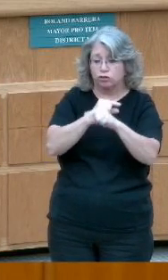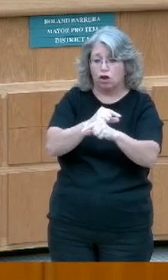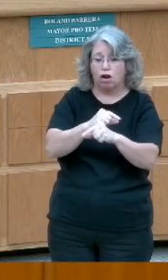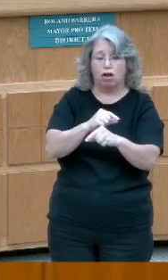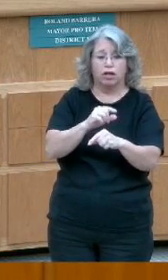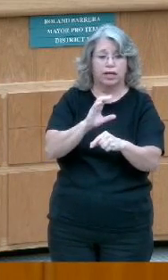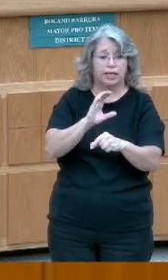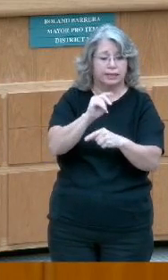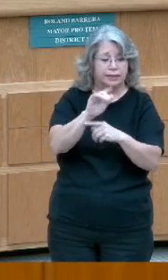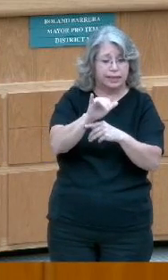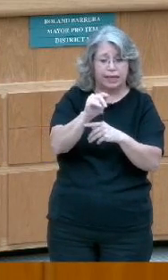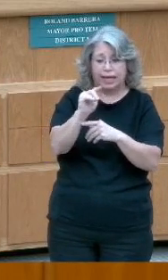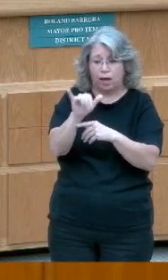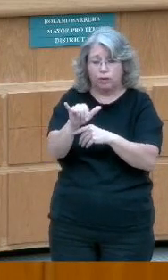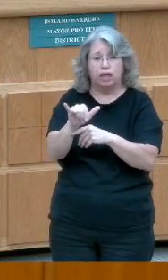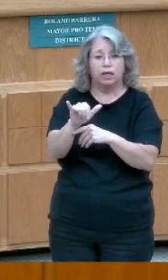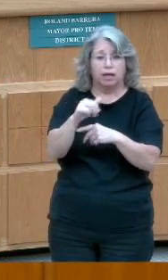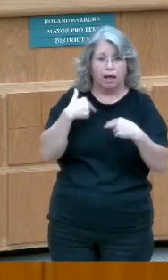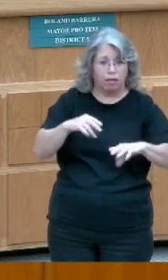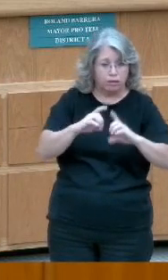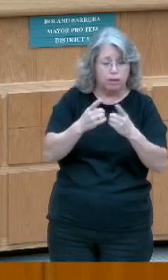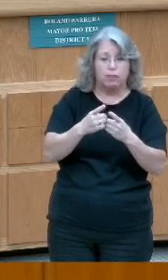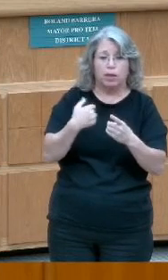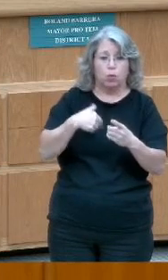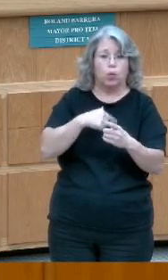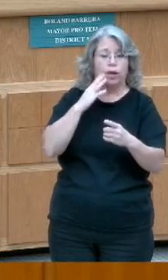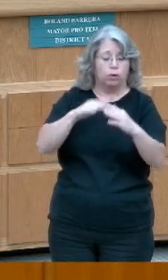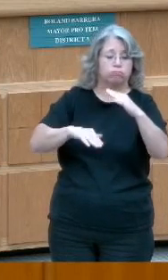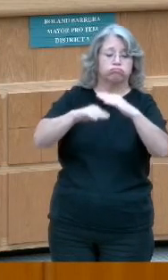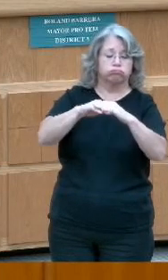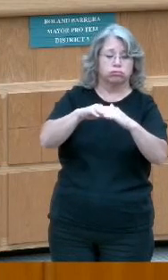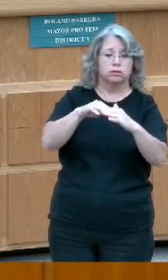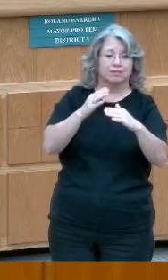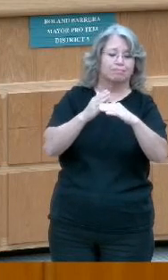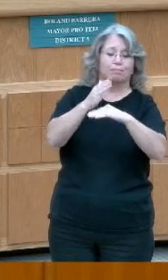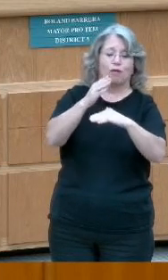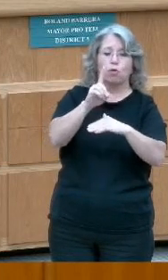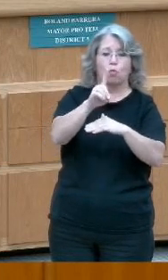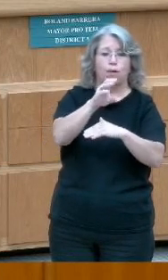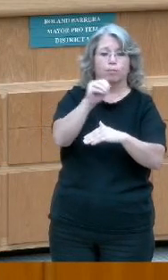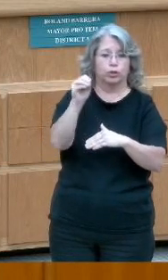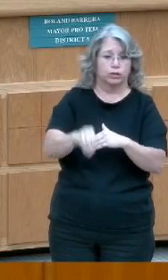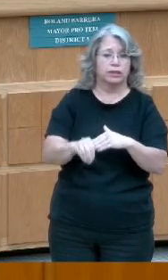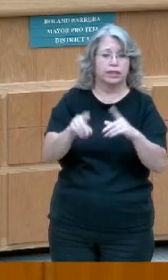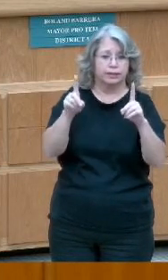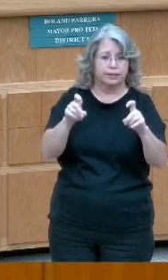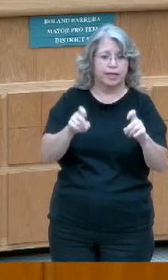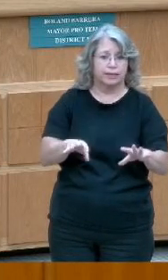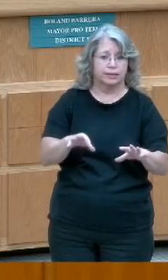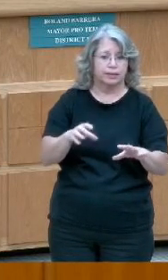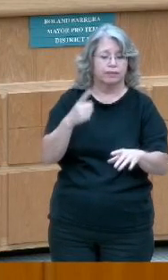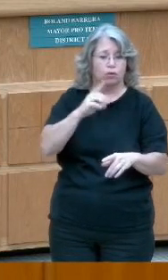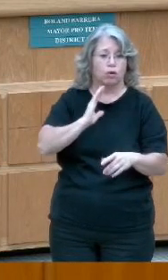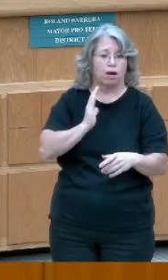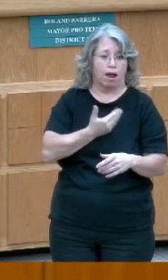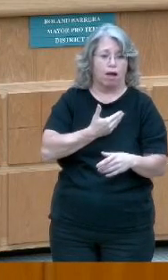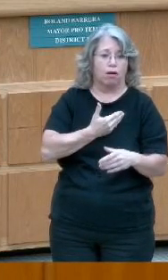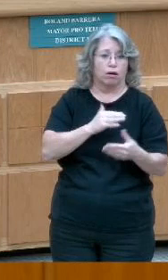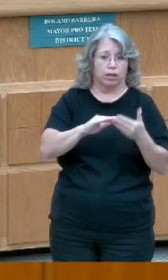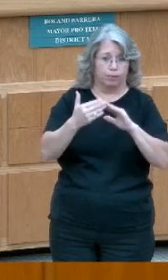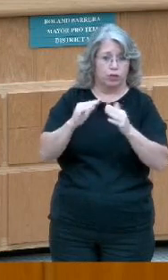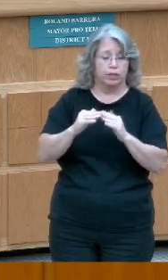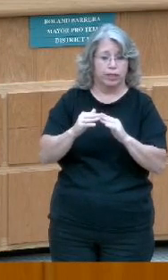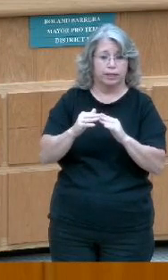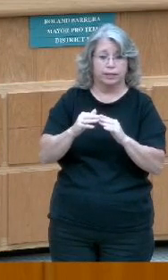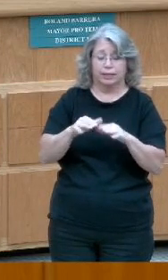that 1%. And in fact, my hope is that by the end of this week, we will exceed the 1% of testing for our population. It's taken us